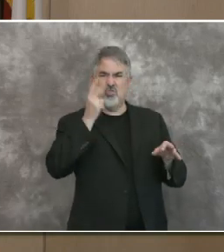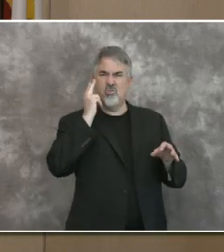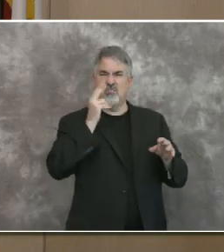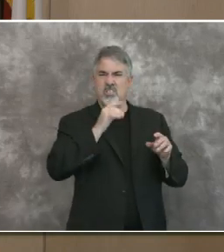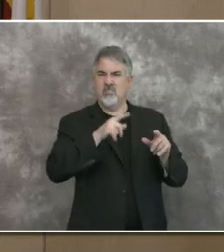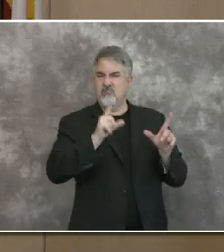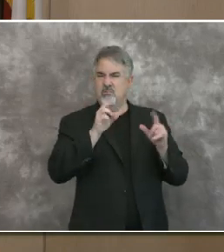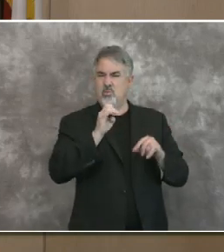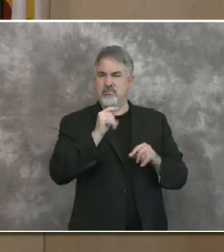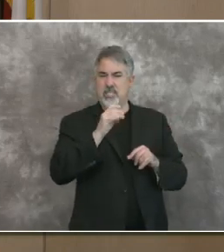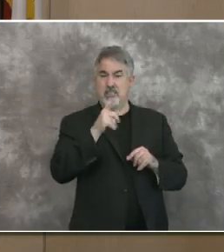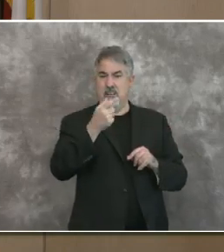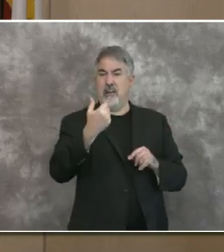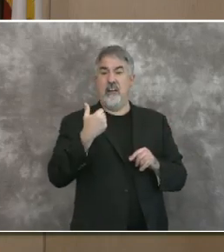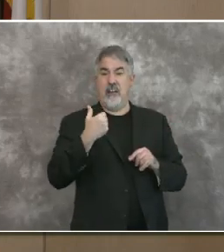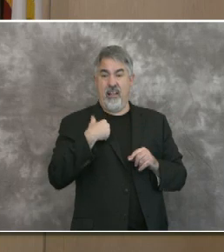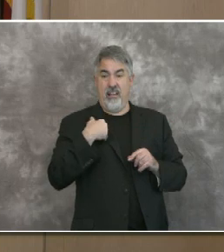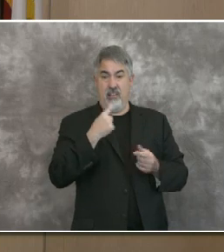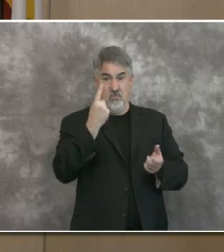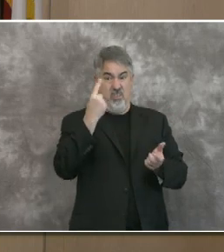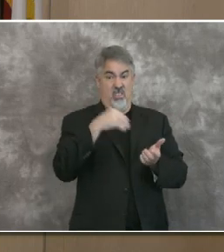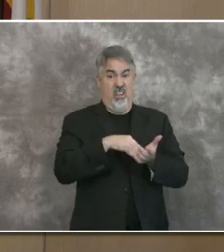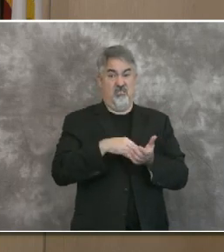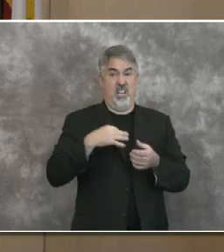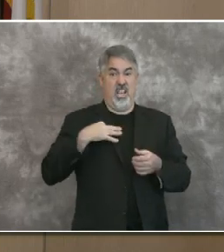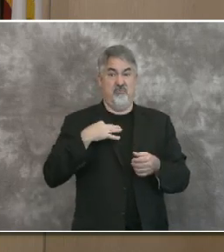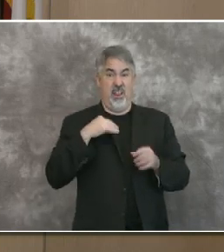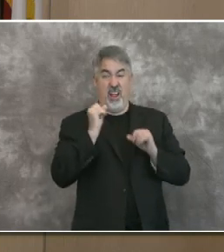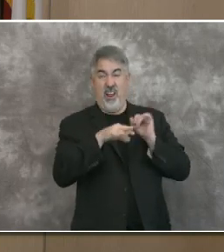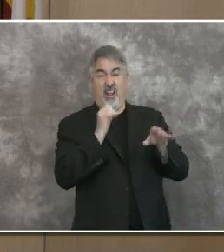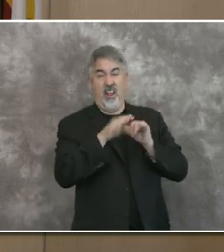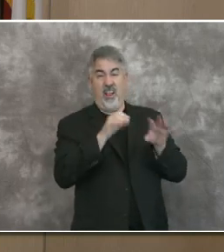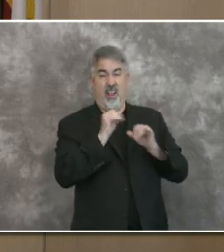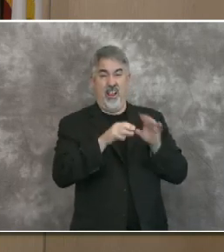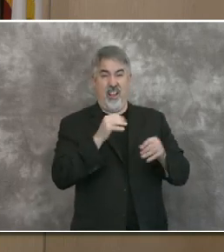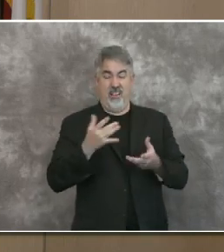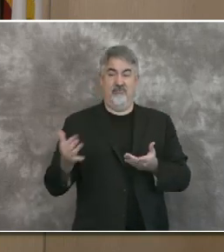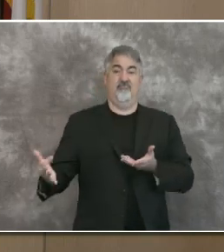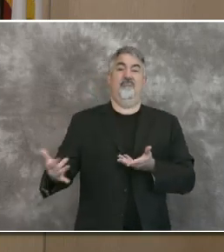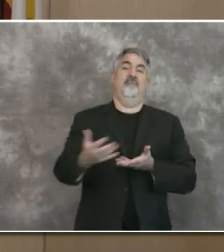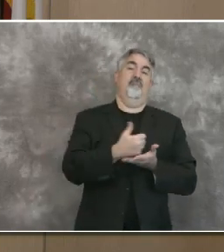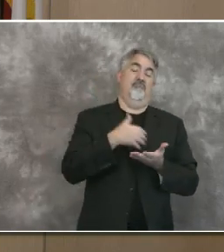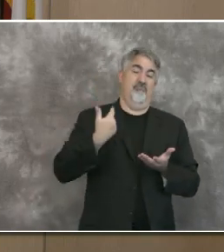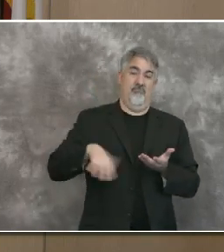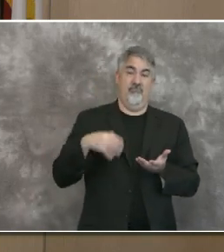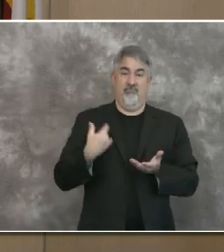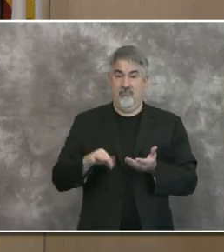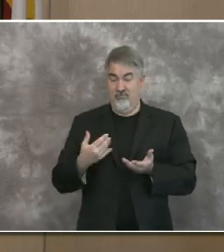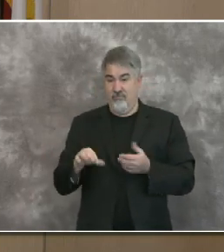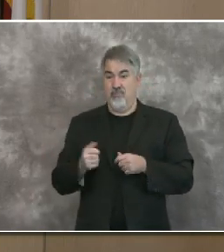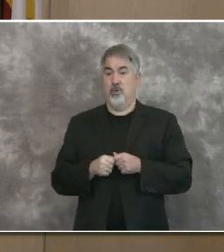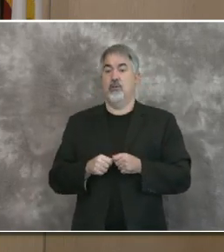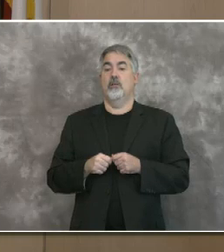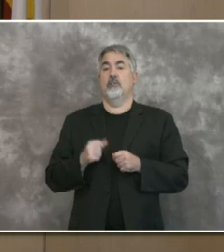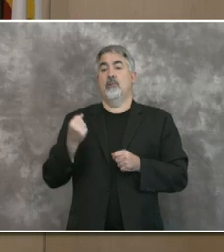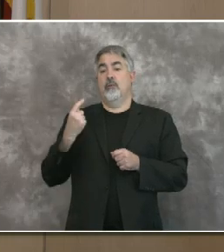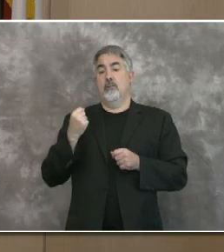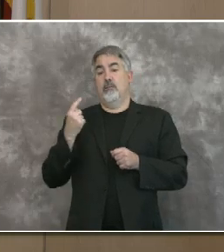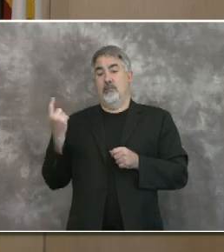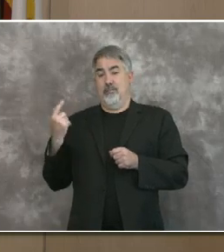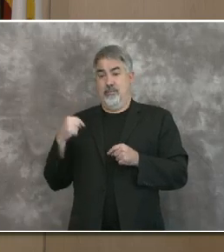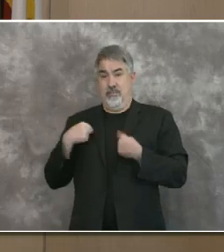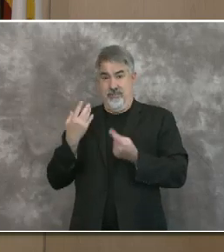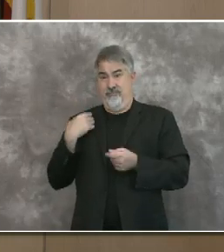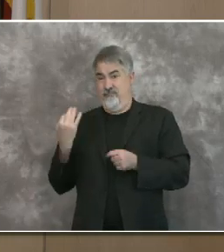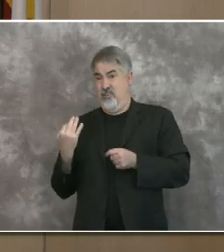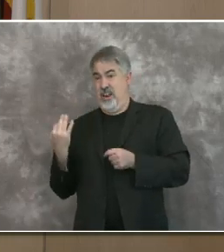large, almost 1,000 individuals that had submitted applications. And in the past, since Friday,